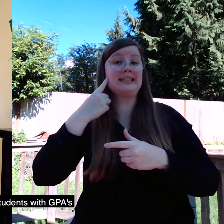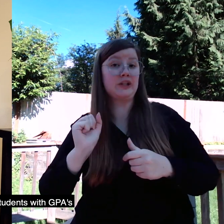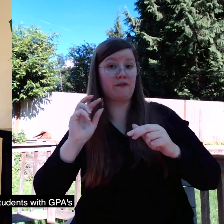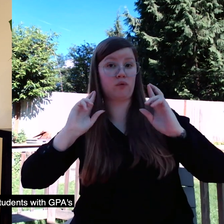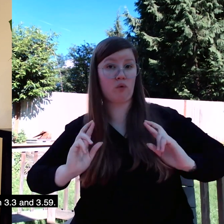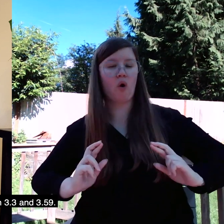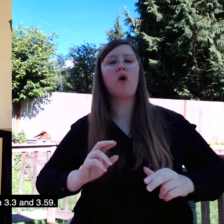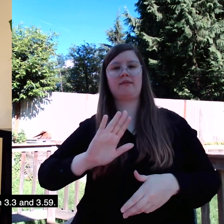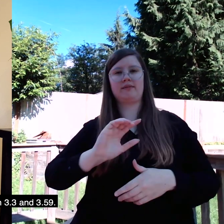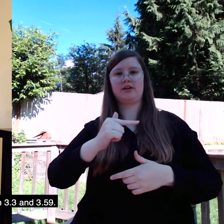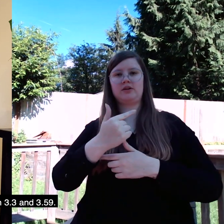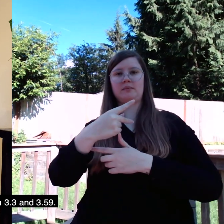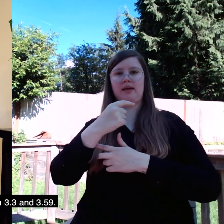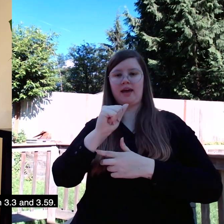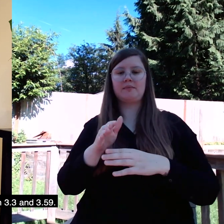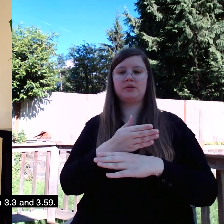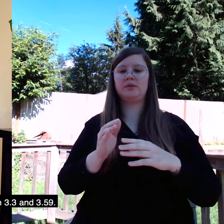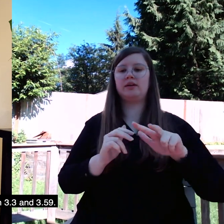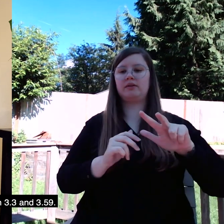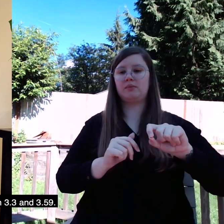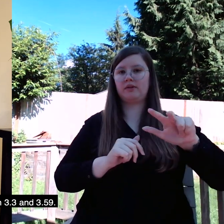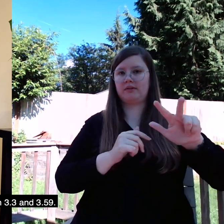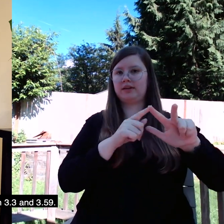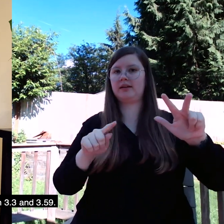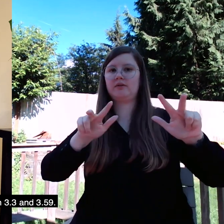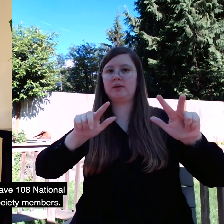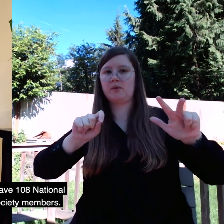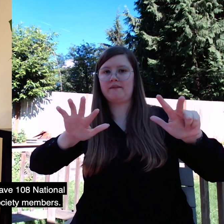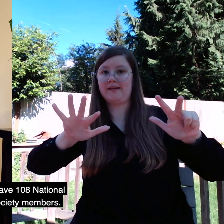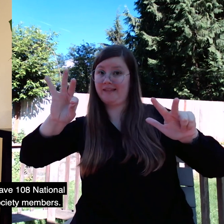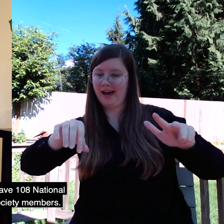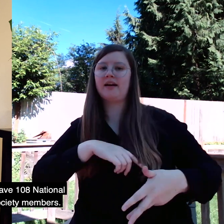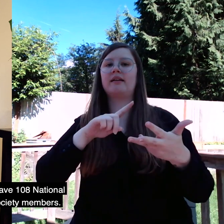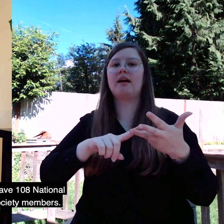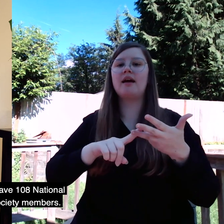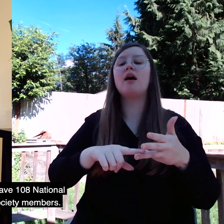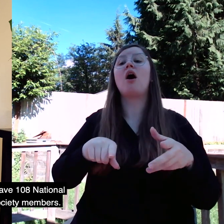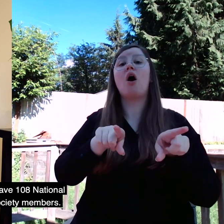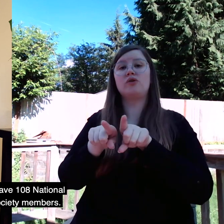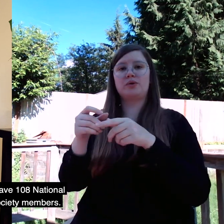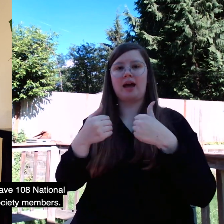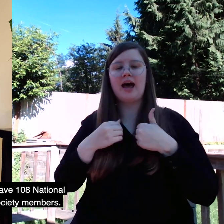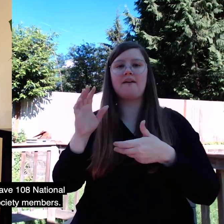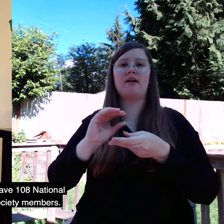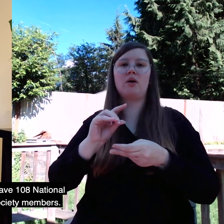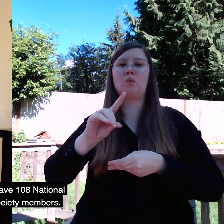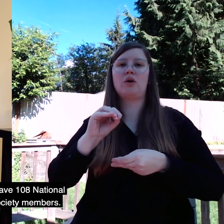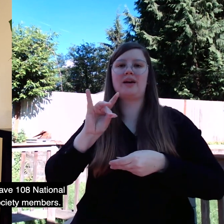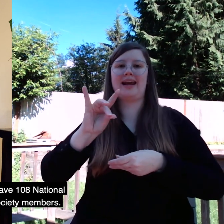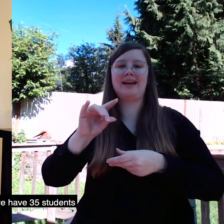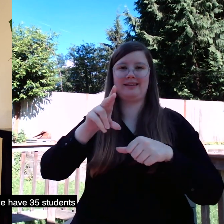are students with GPAs between 3.3 and 3.59. We also have 108 National